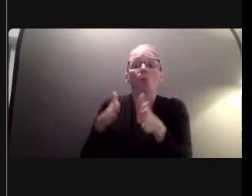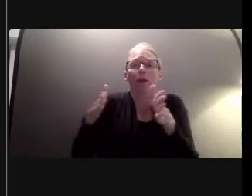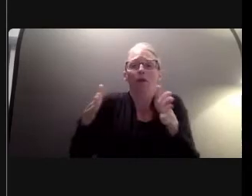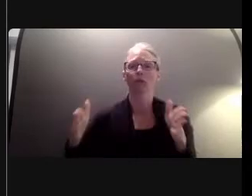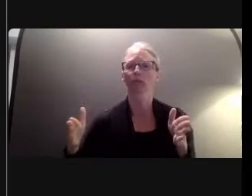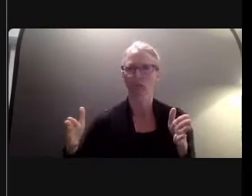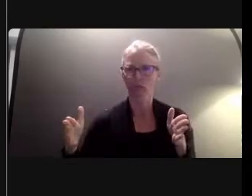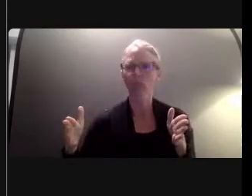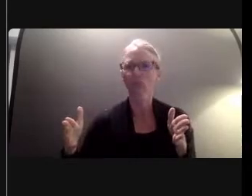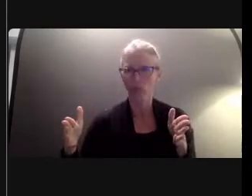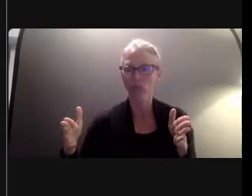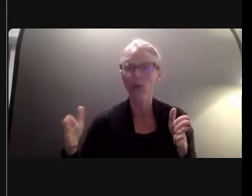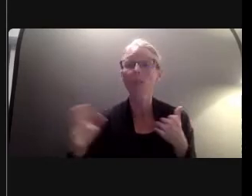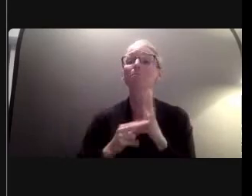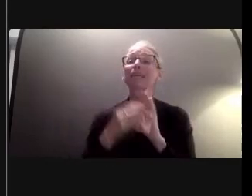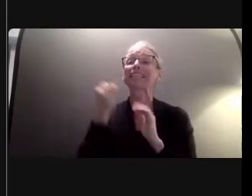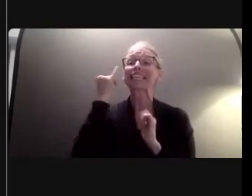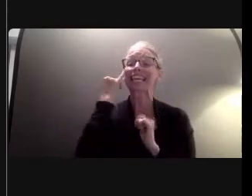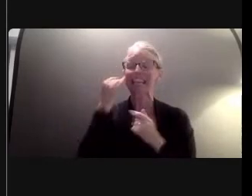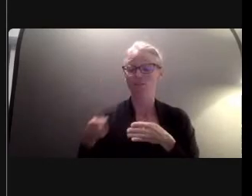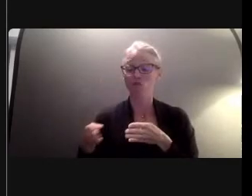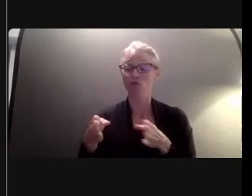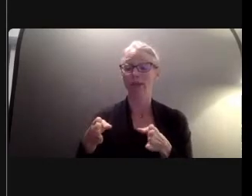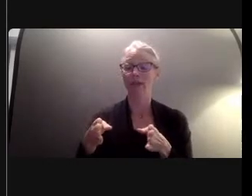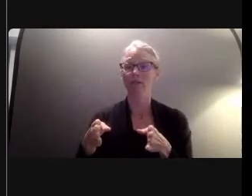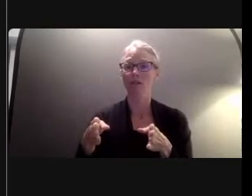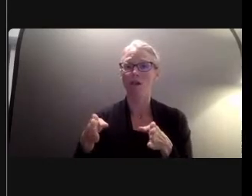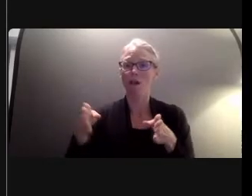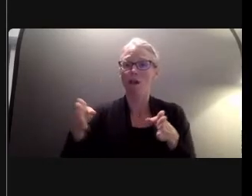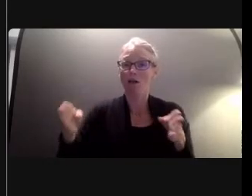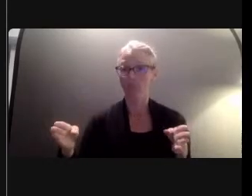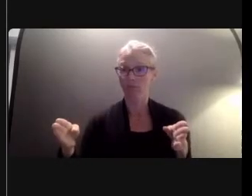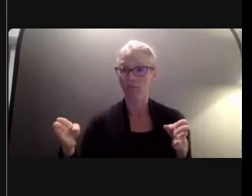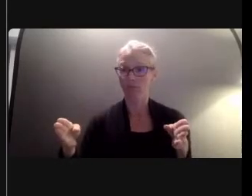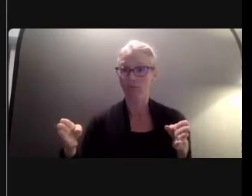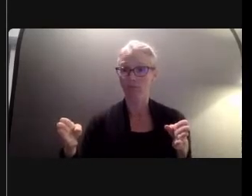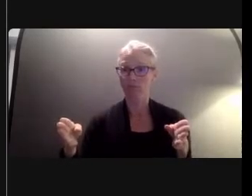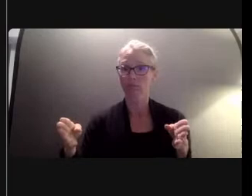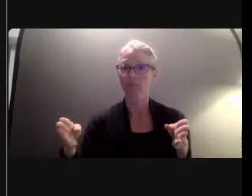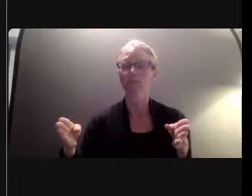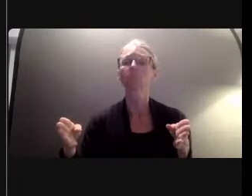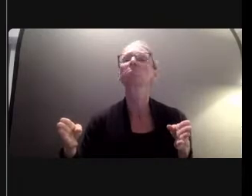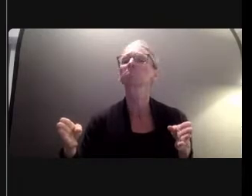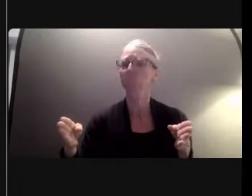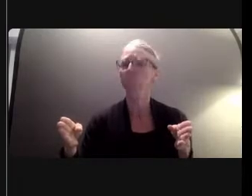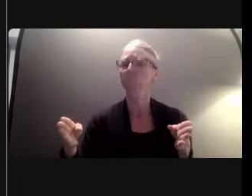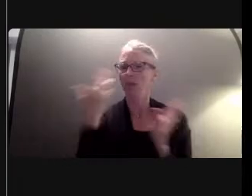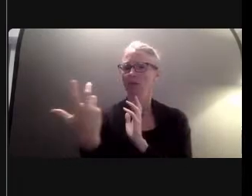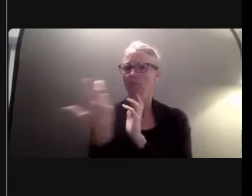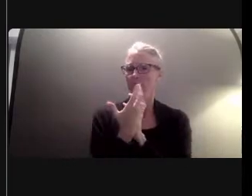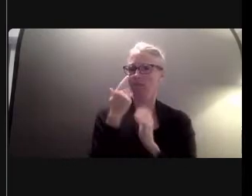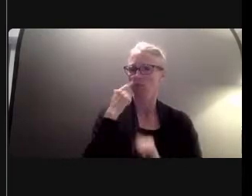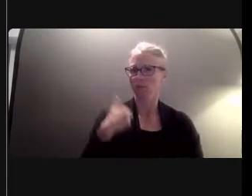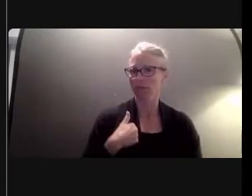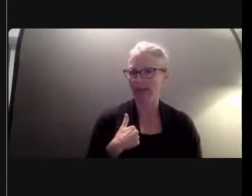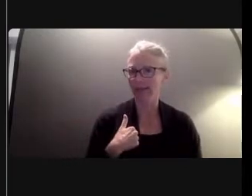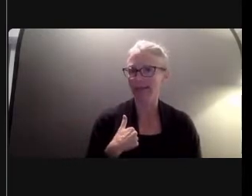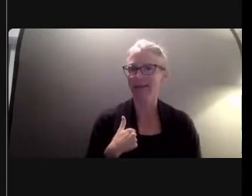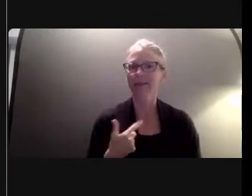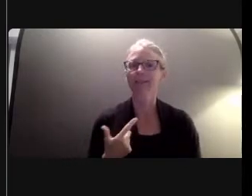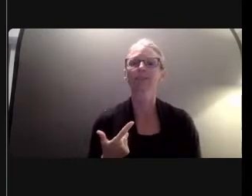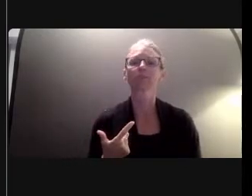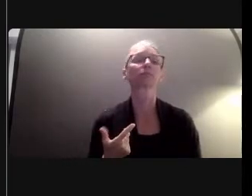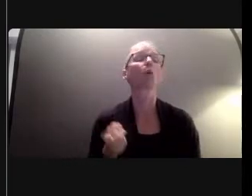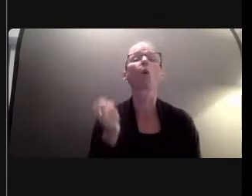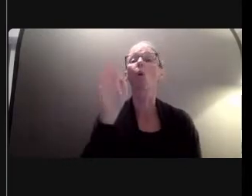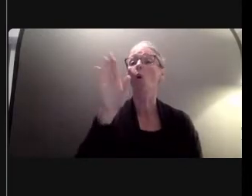wide, a little wider, or even just adding a few things like a bathroom, or making